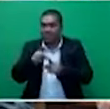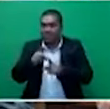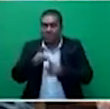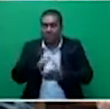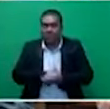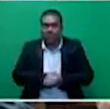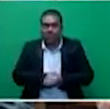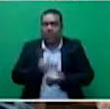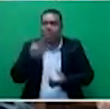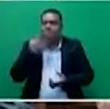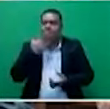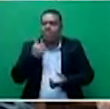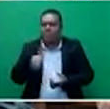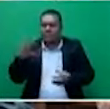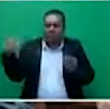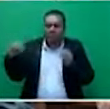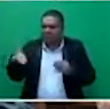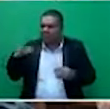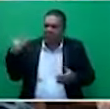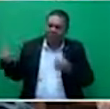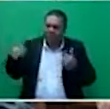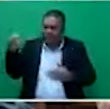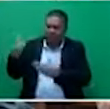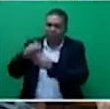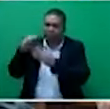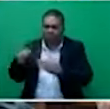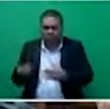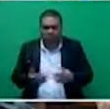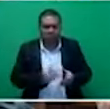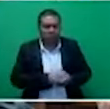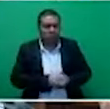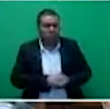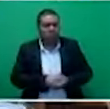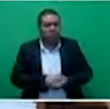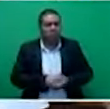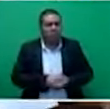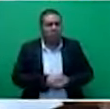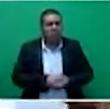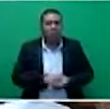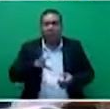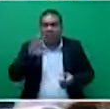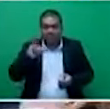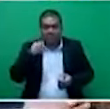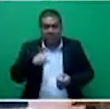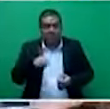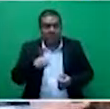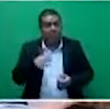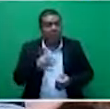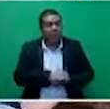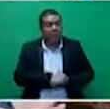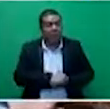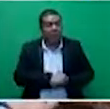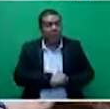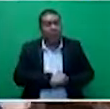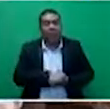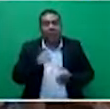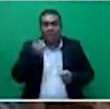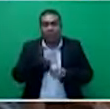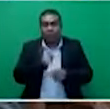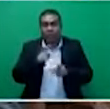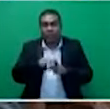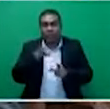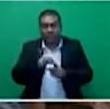please stop muttering. Look at the debt to GDP ratio. This is like comparing a debt to your income levels. GDP is simply measures the total